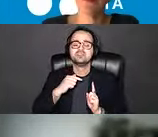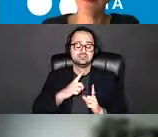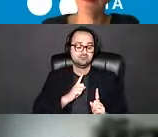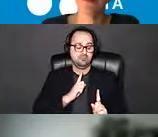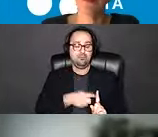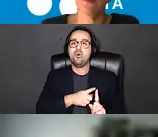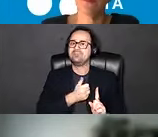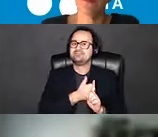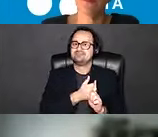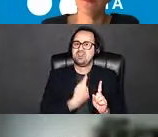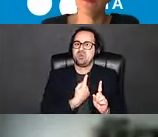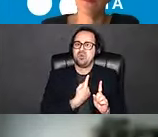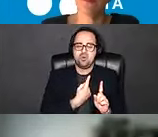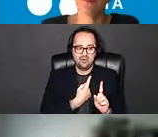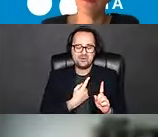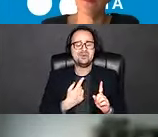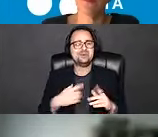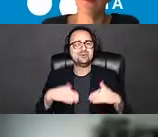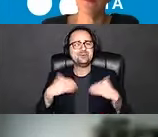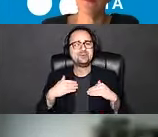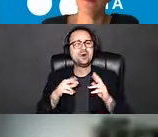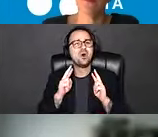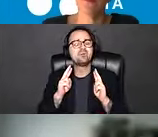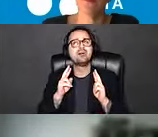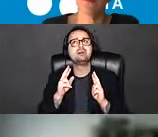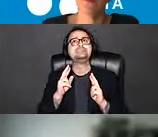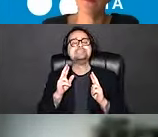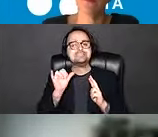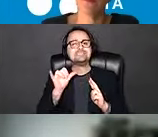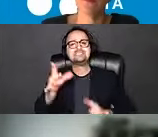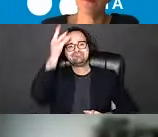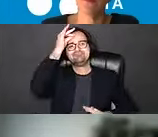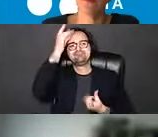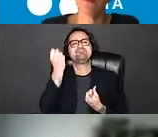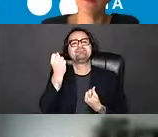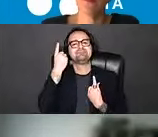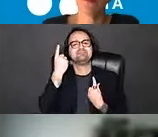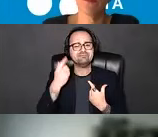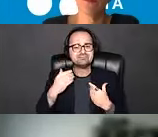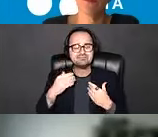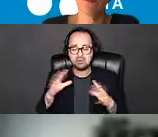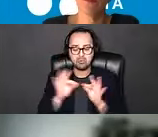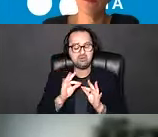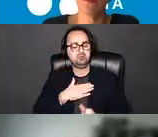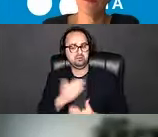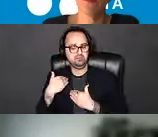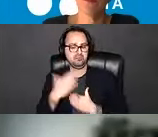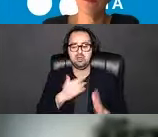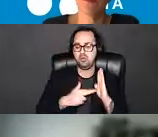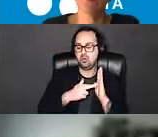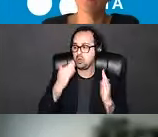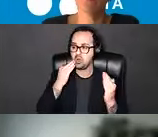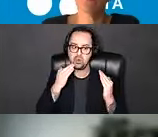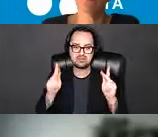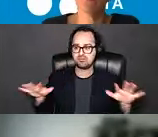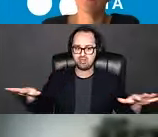alone is hopefully helping you understand the real importance of people like you who know these populations, who